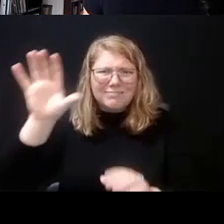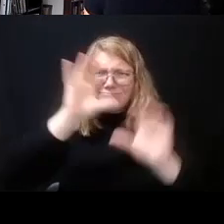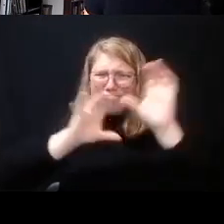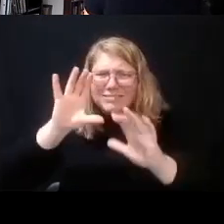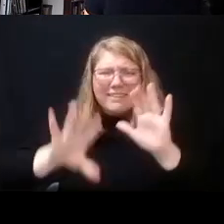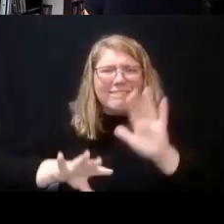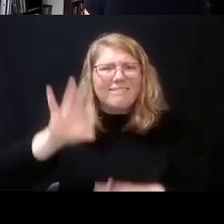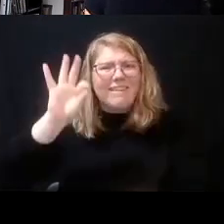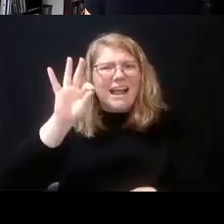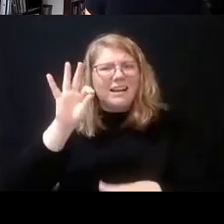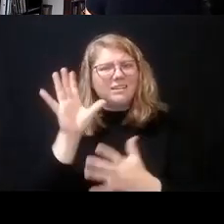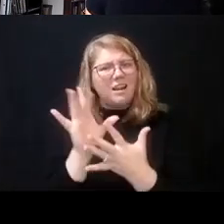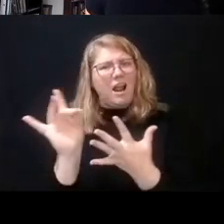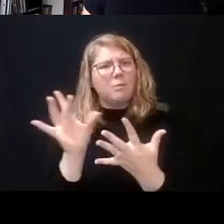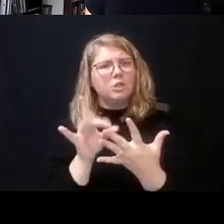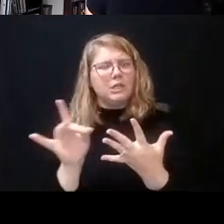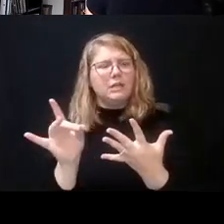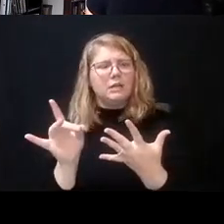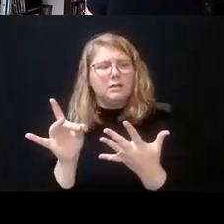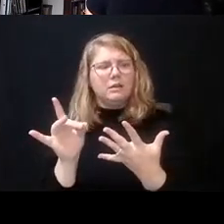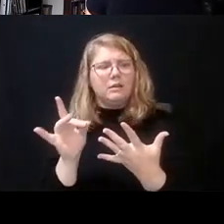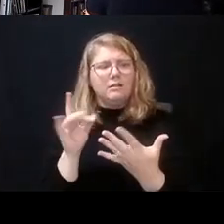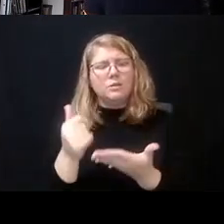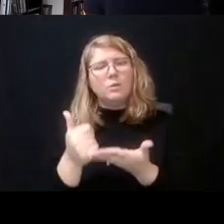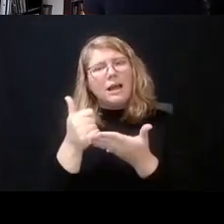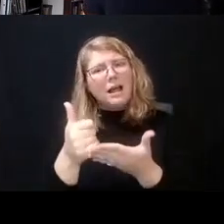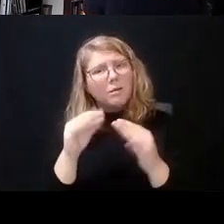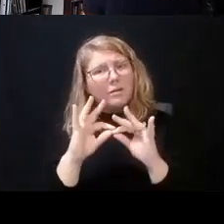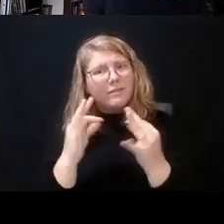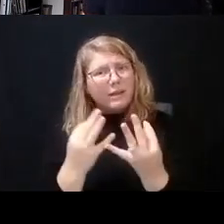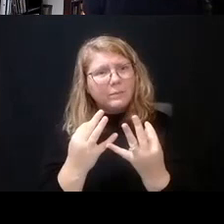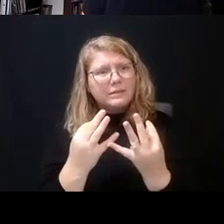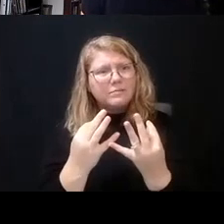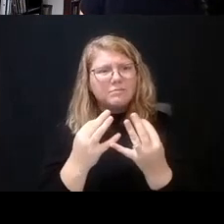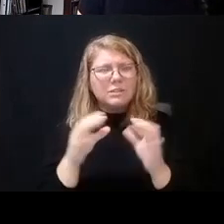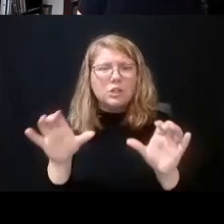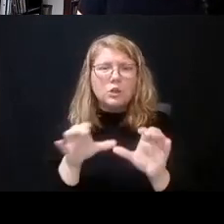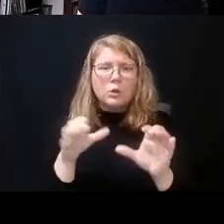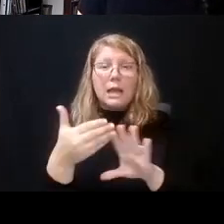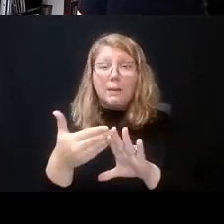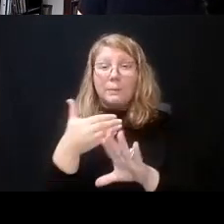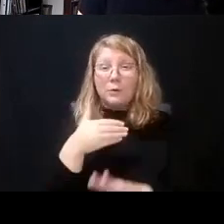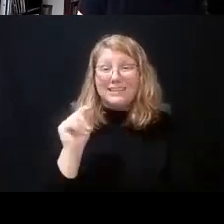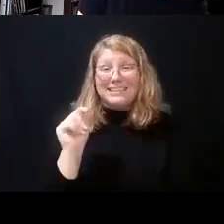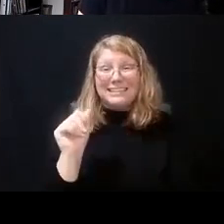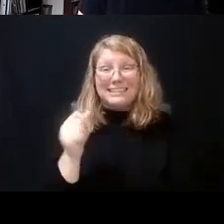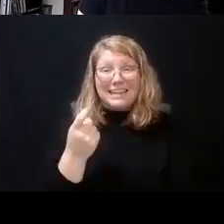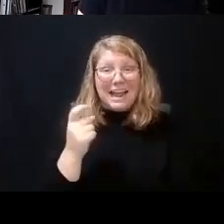a package that helped families be able to do like pre-tax